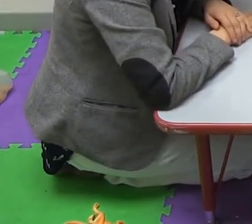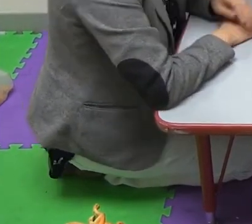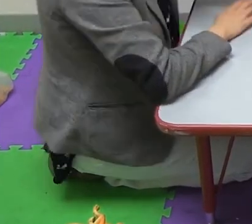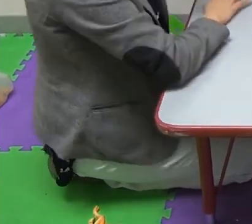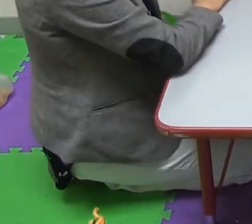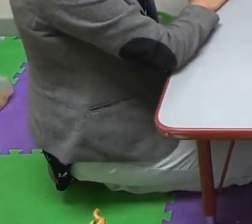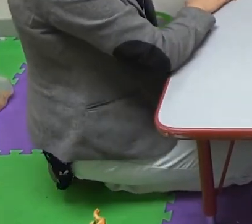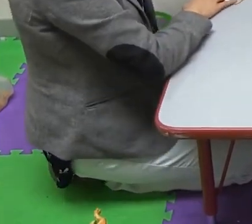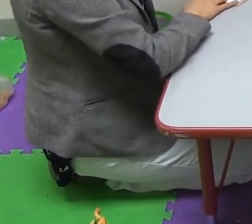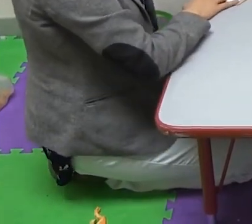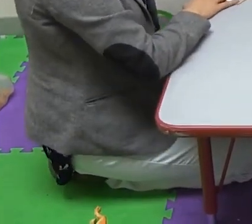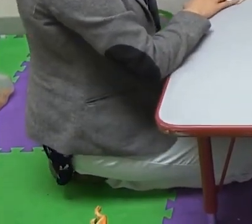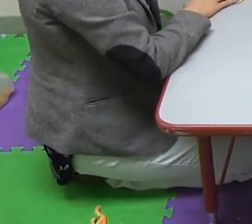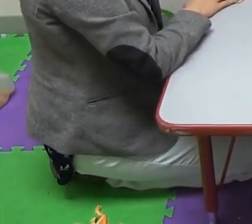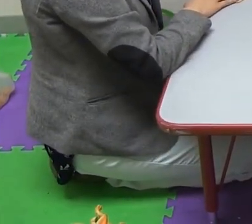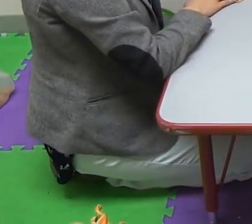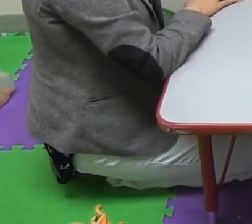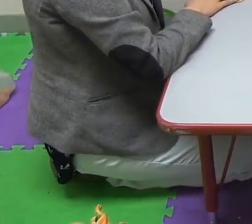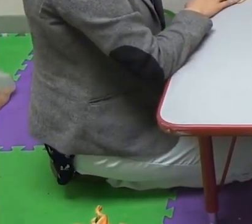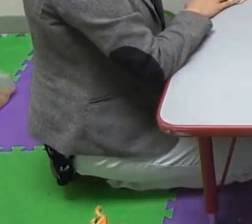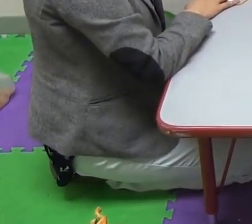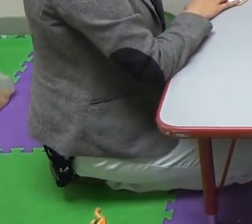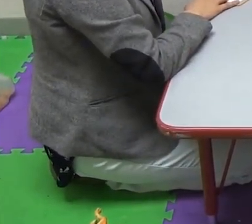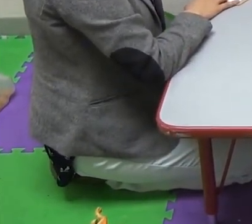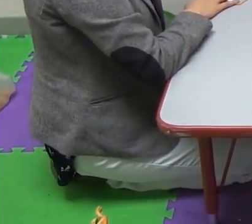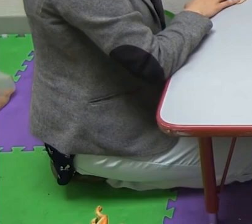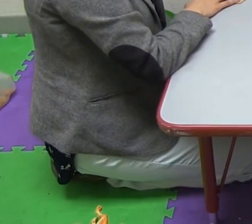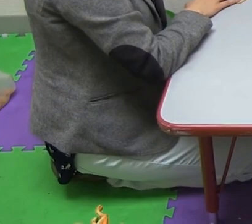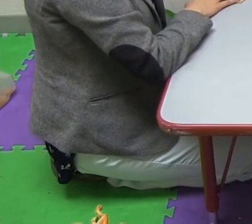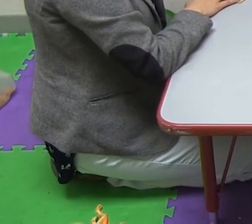You picked bells. Good choice.